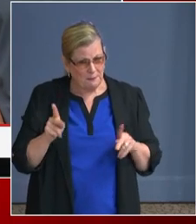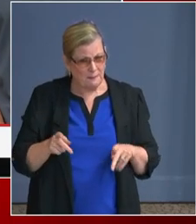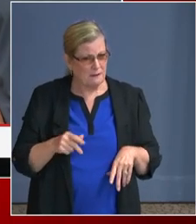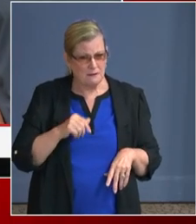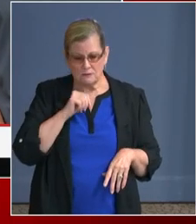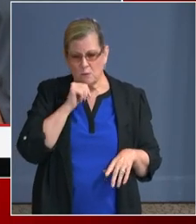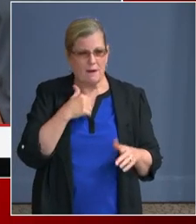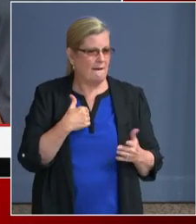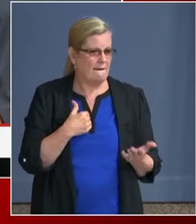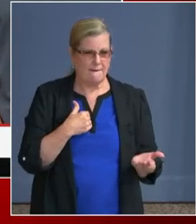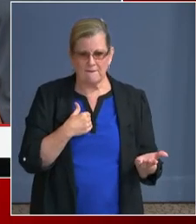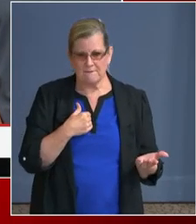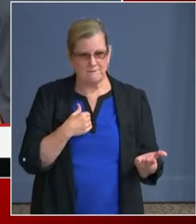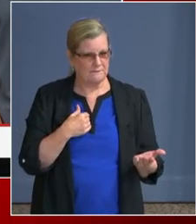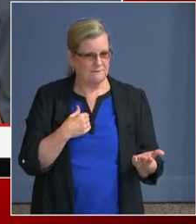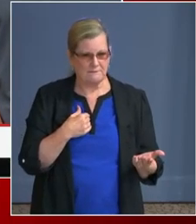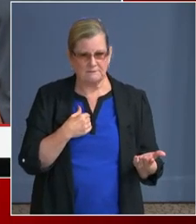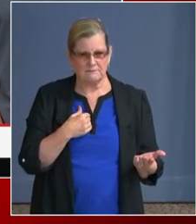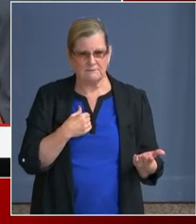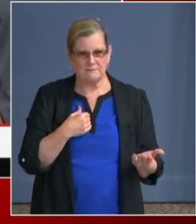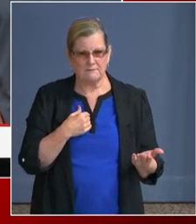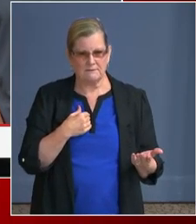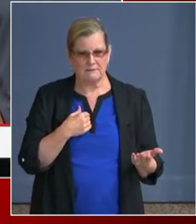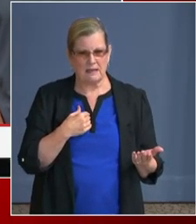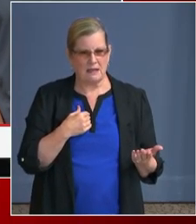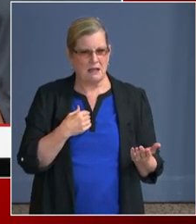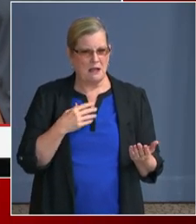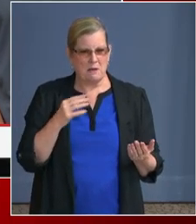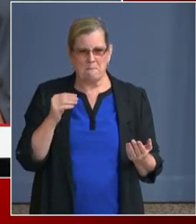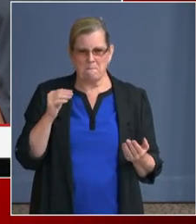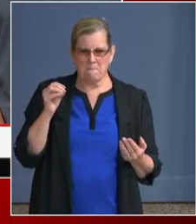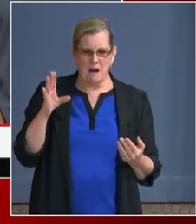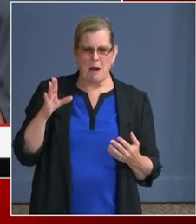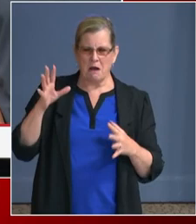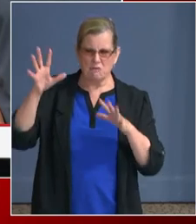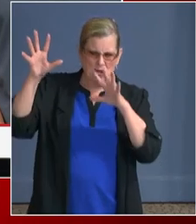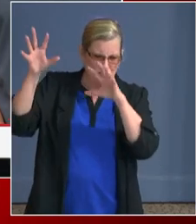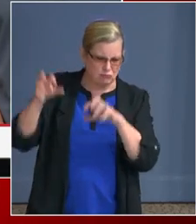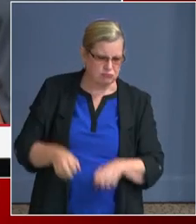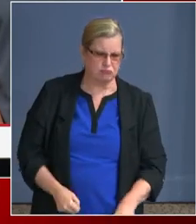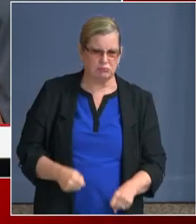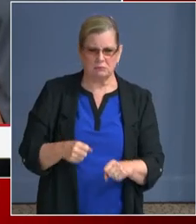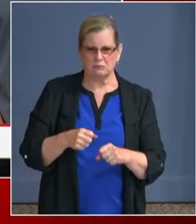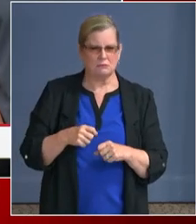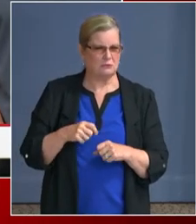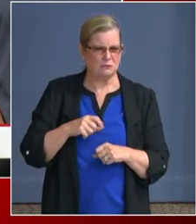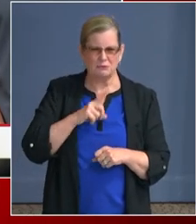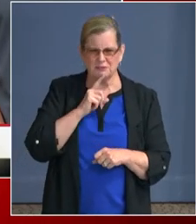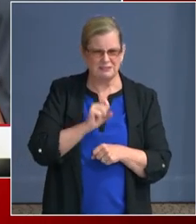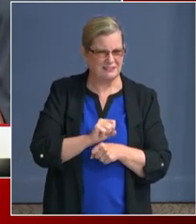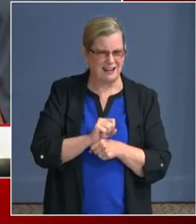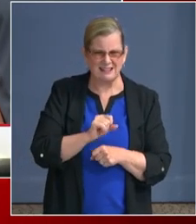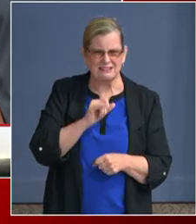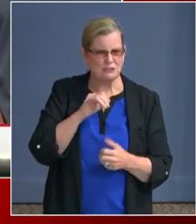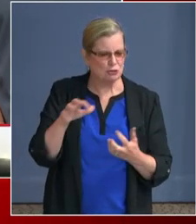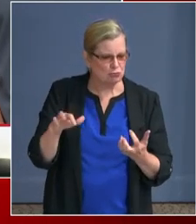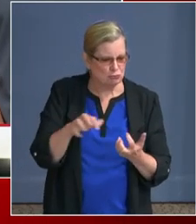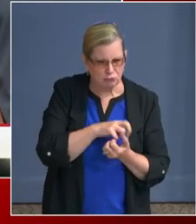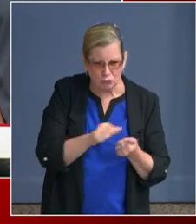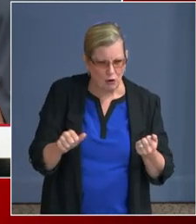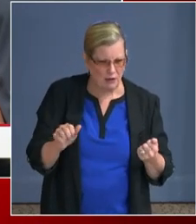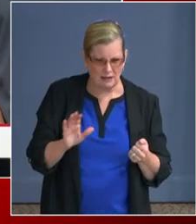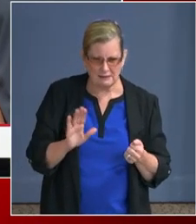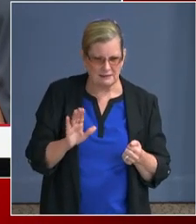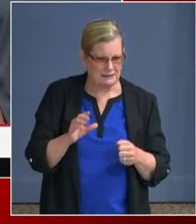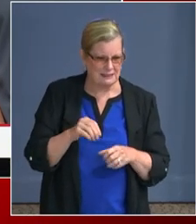have a mob decide that they want to pull it down, and certainly not destroy anything in the